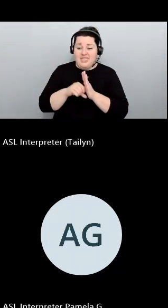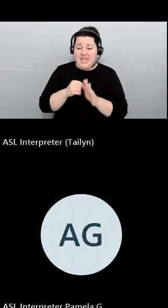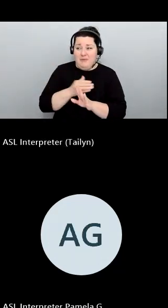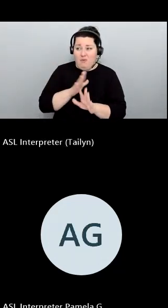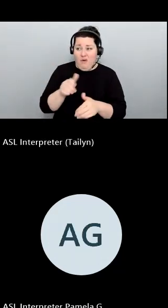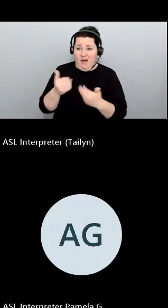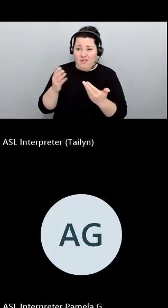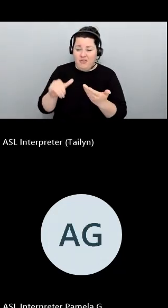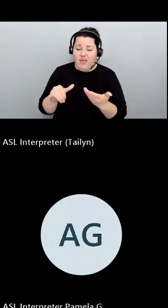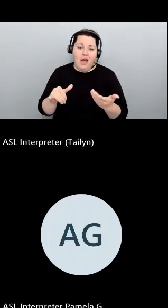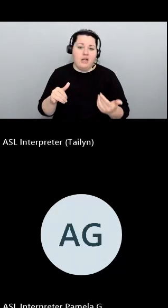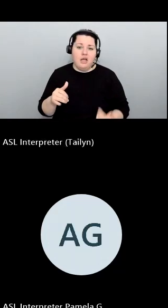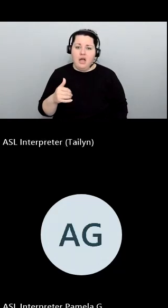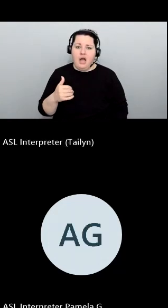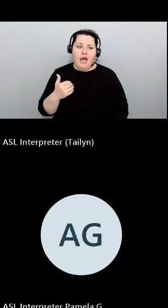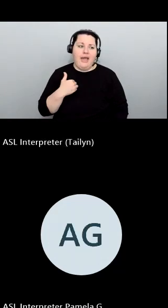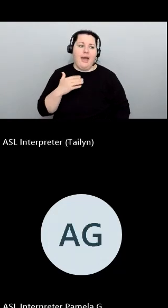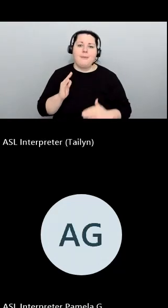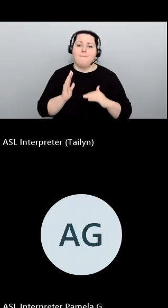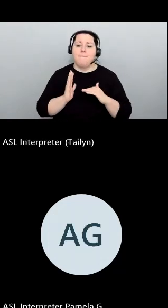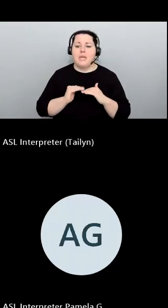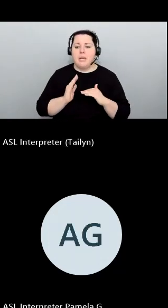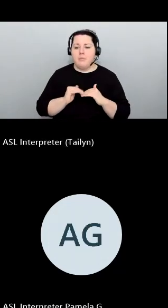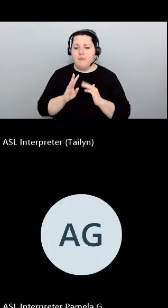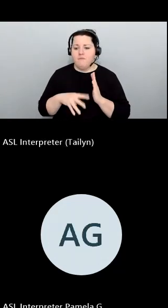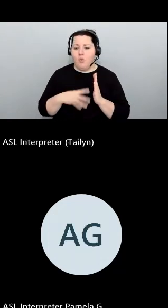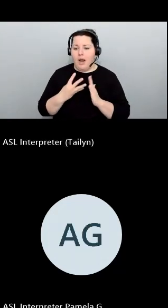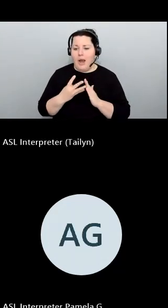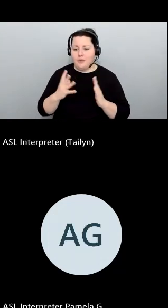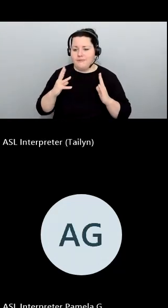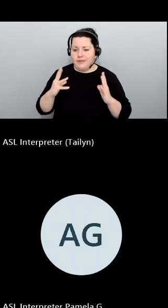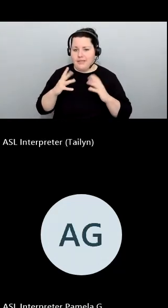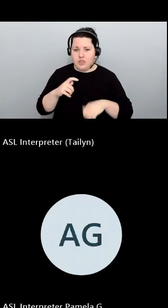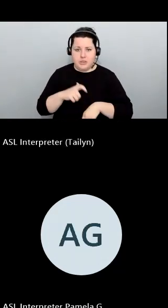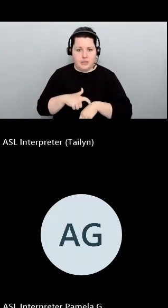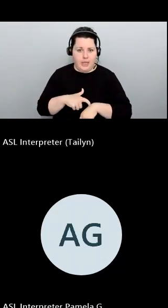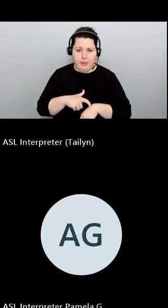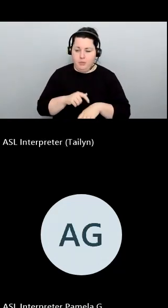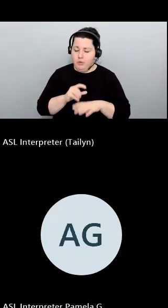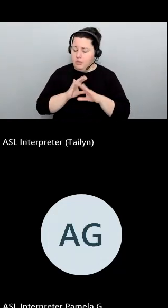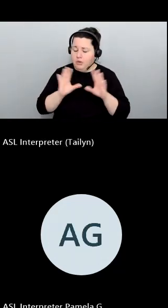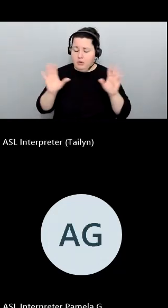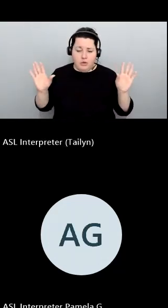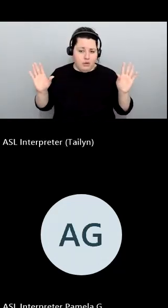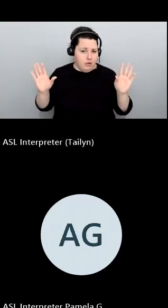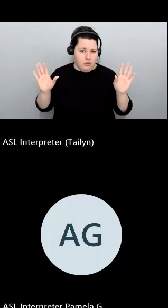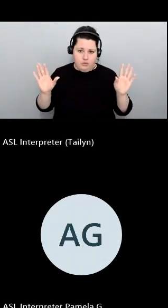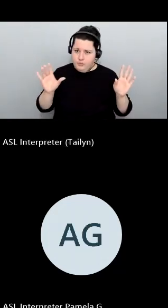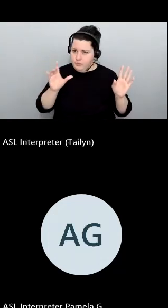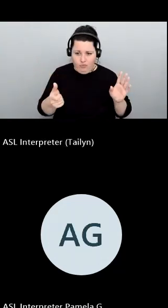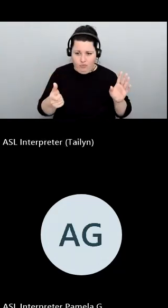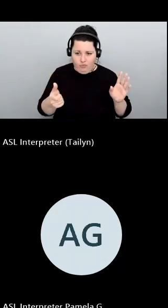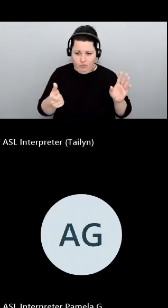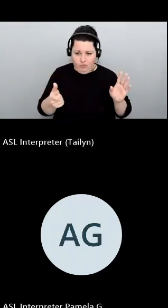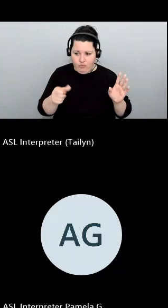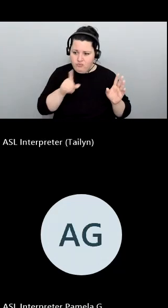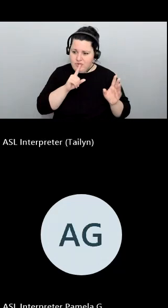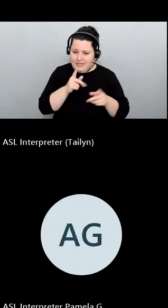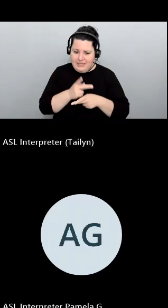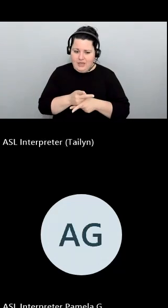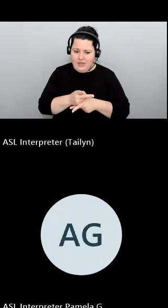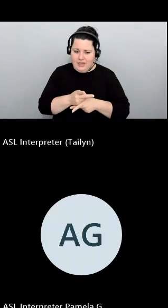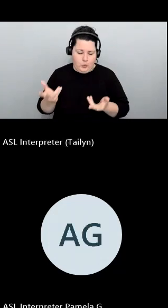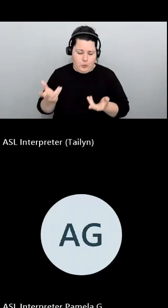I got only the minimum 4 hours of vacation time, and it wasn't a lot. I had to be really careful about